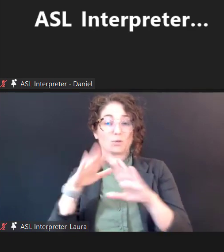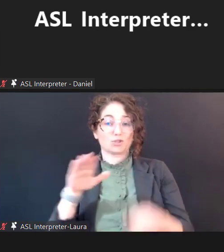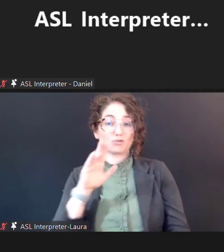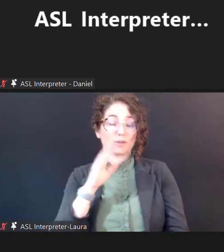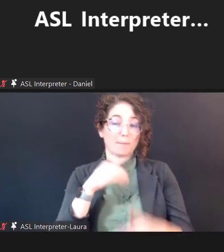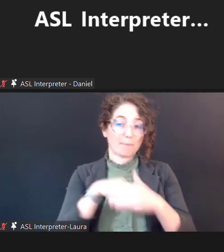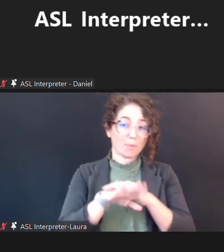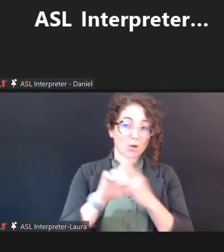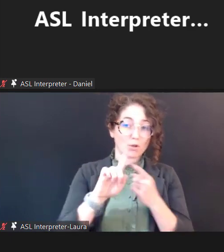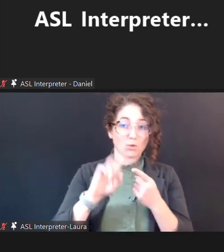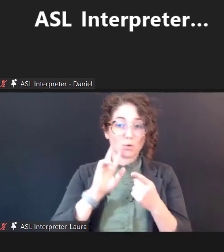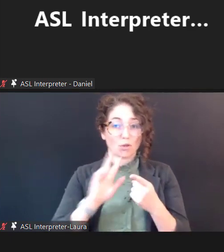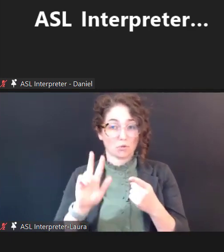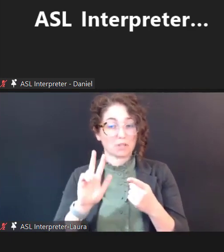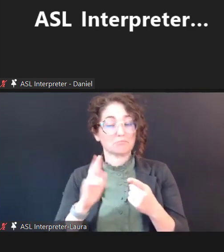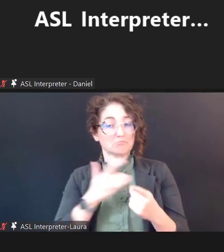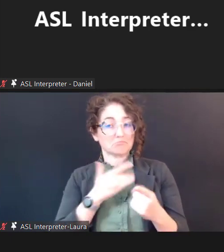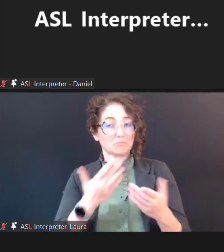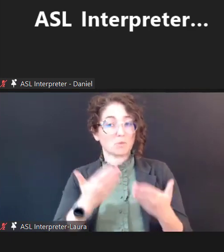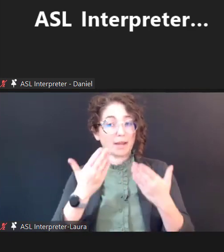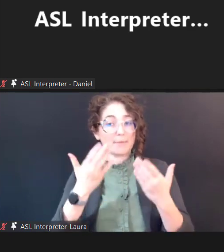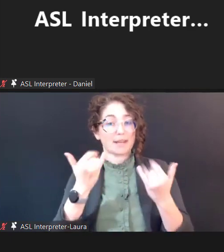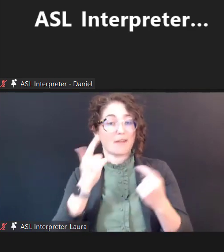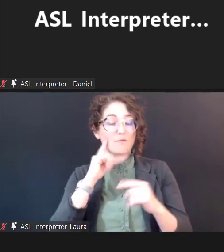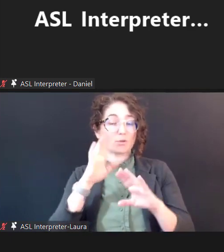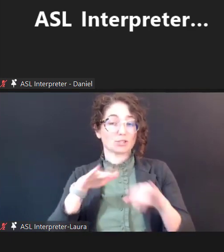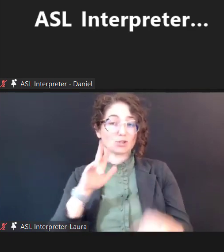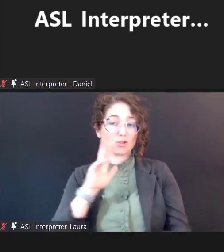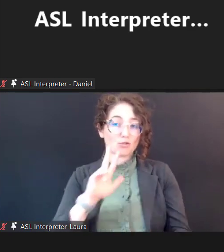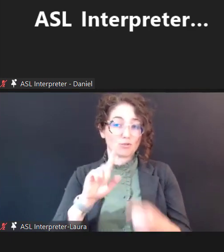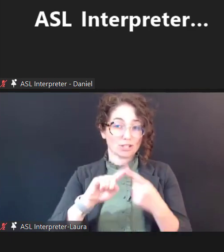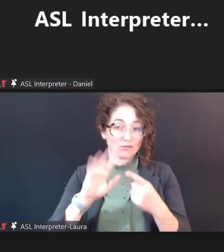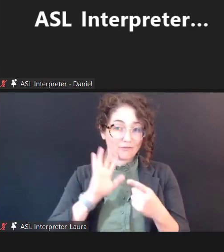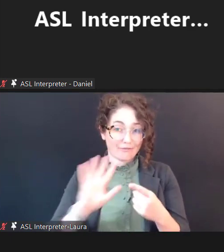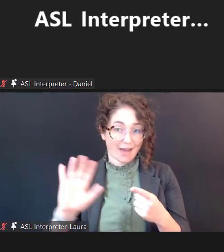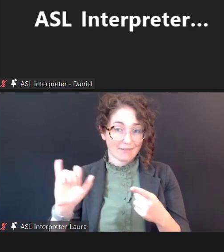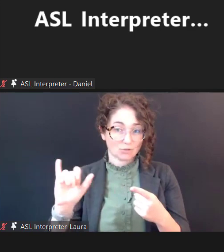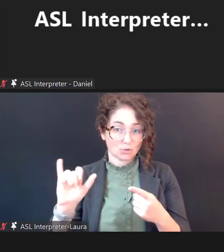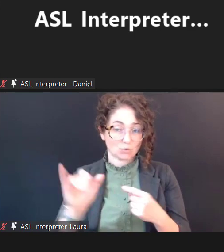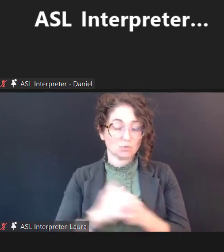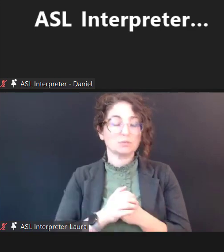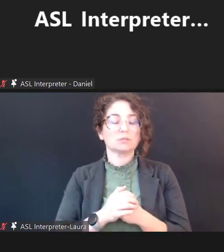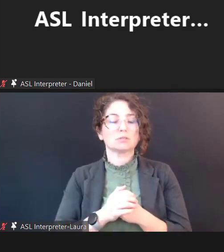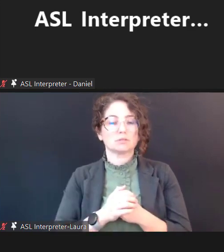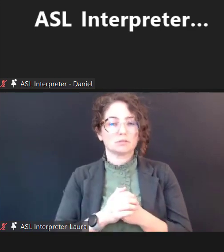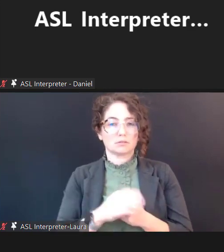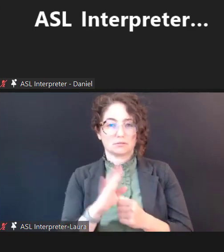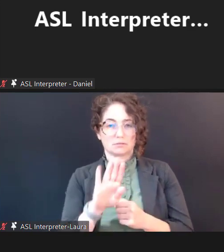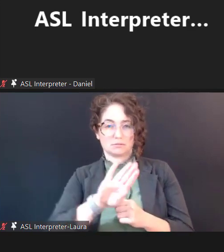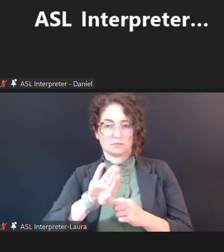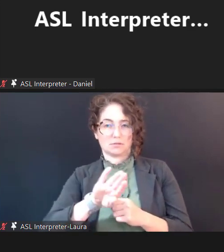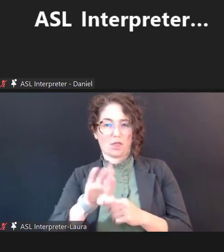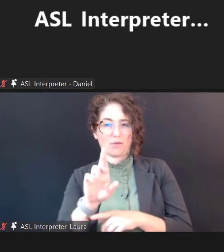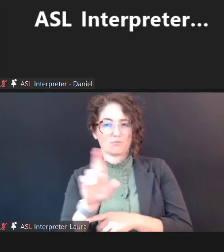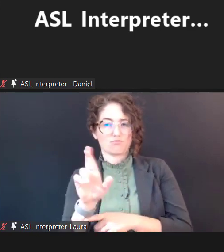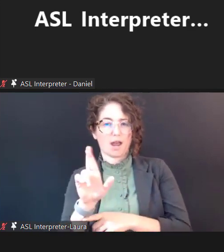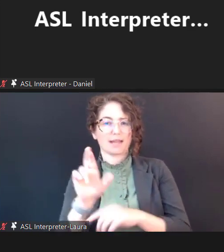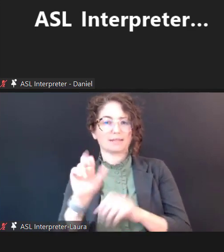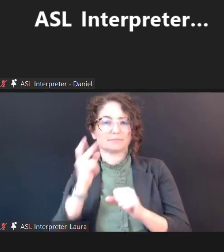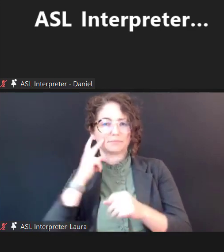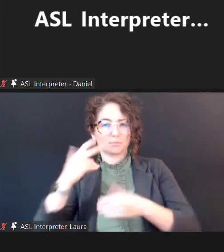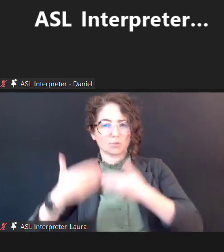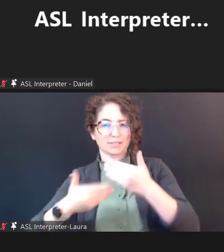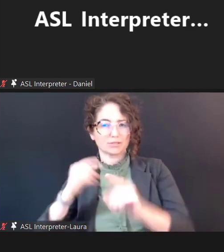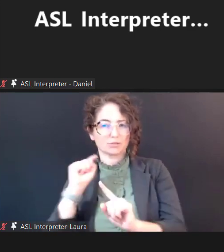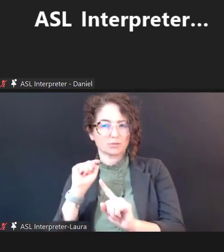it's increasingly being recommended for children 3 to 5 years of age as well. On the right, you'll see the